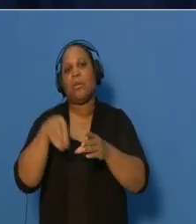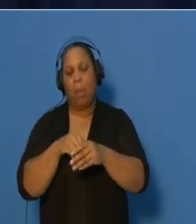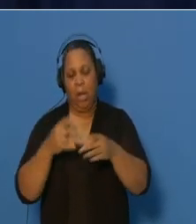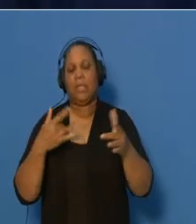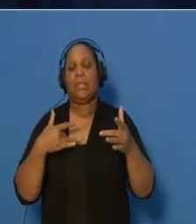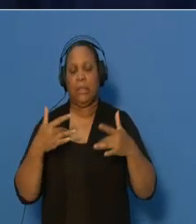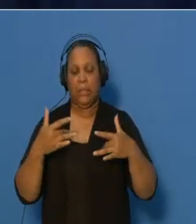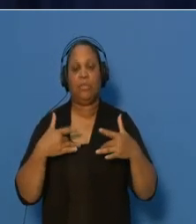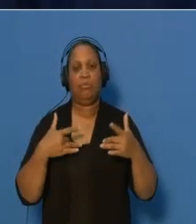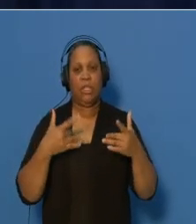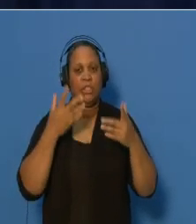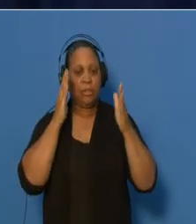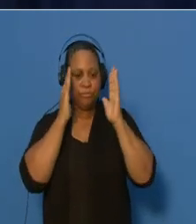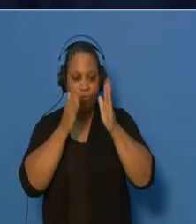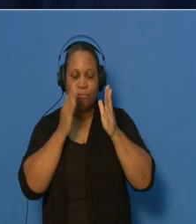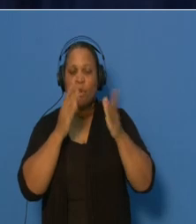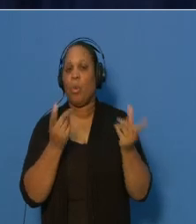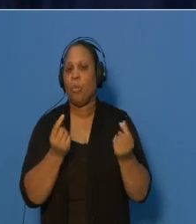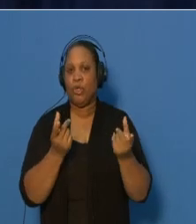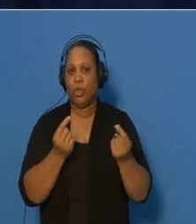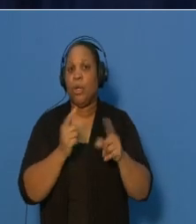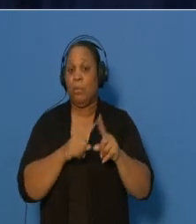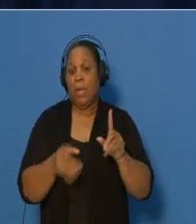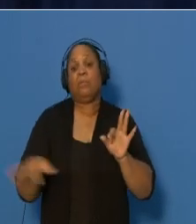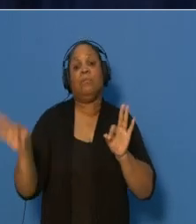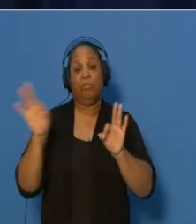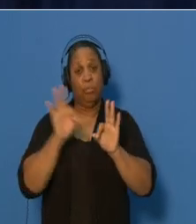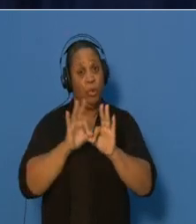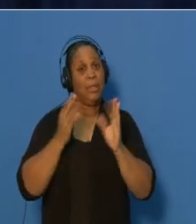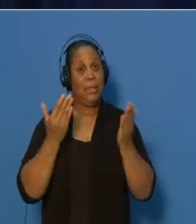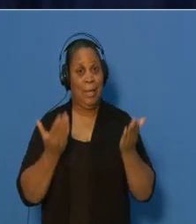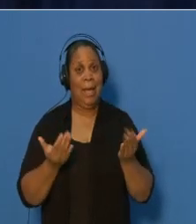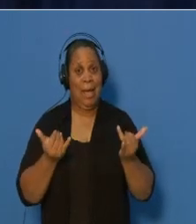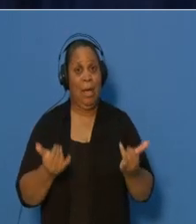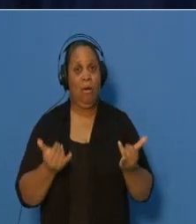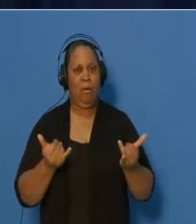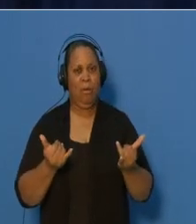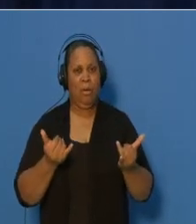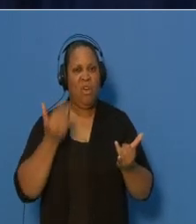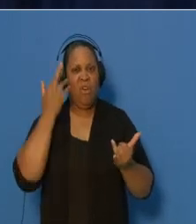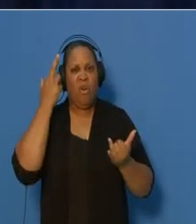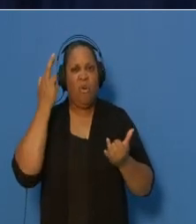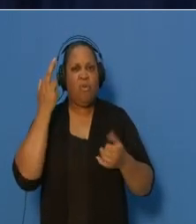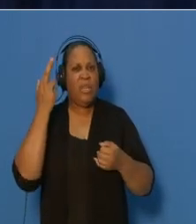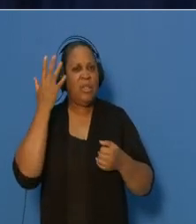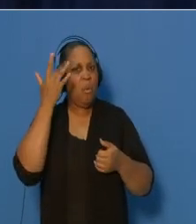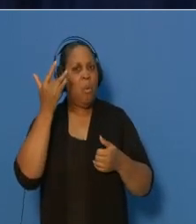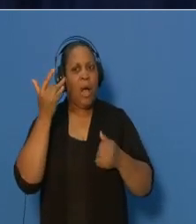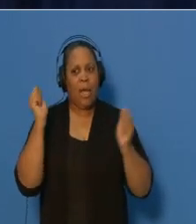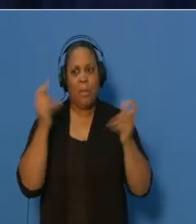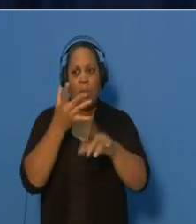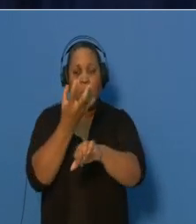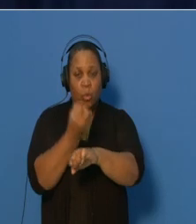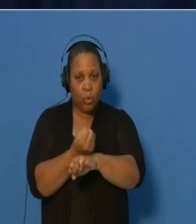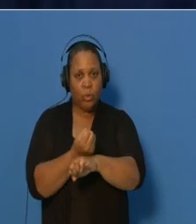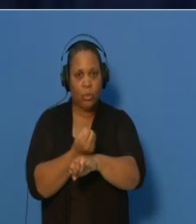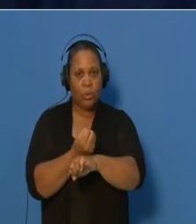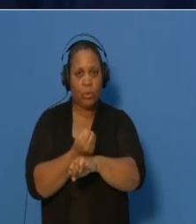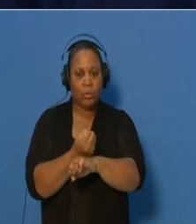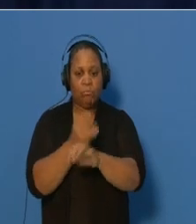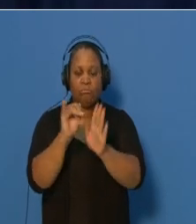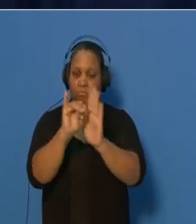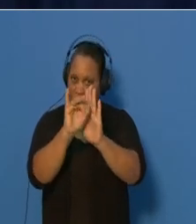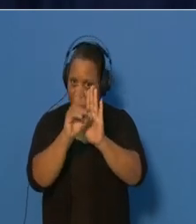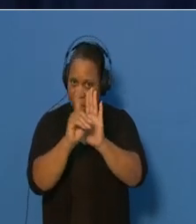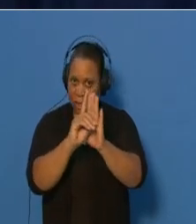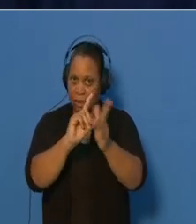consideration of what it is that we're doing. But the most important thing to do right now, and the reason why everyone is actually sheltered in place, is for us to